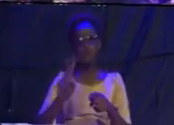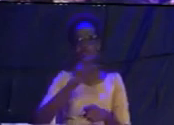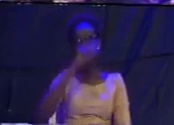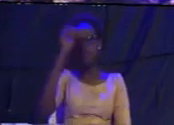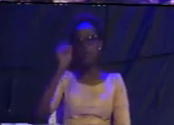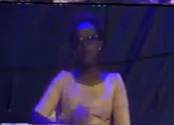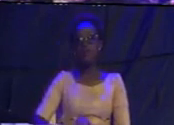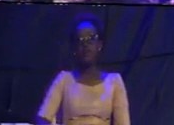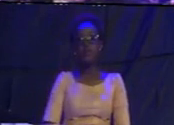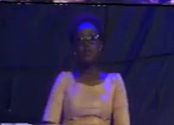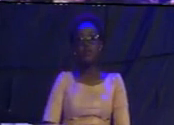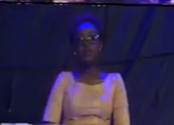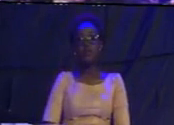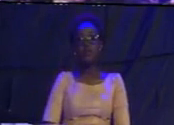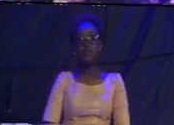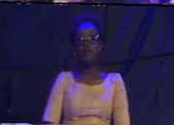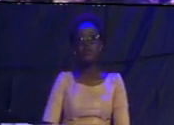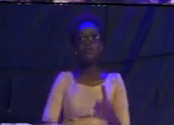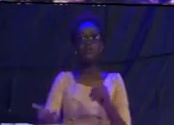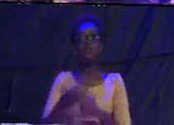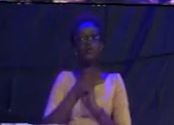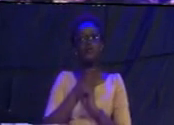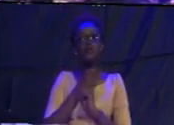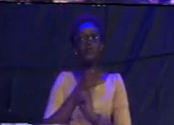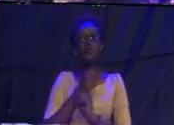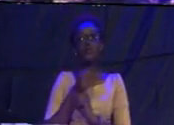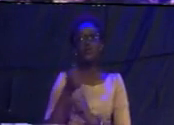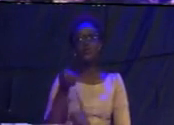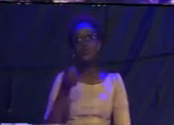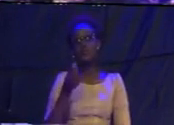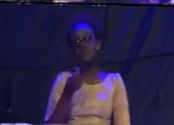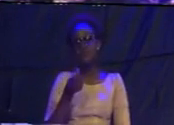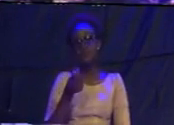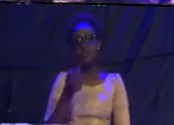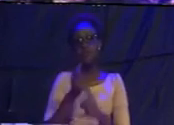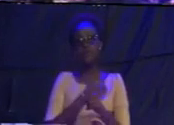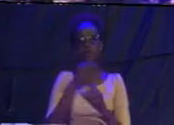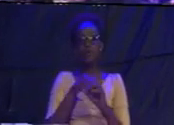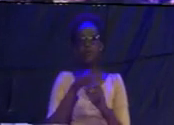Abraham came down to Africa and he acquired a lot of wealth.